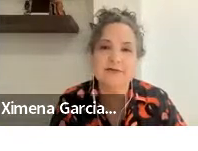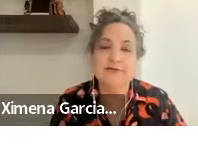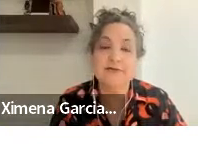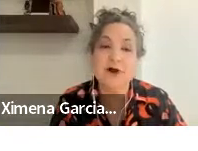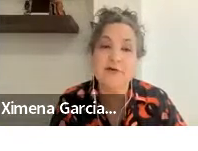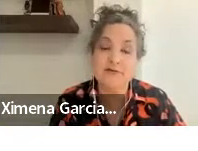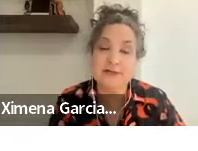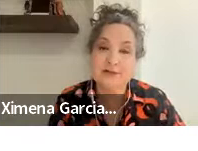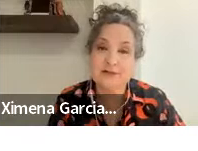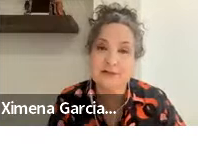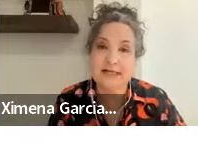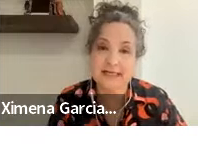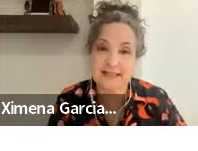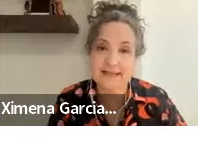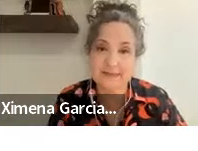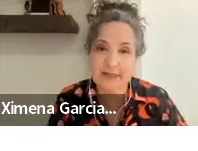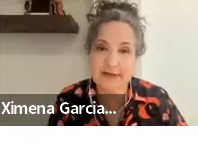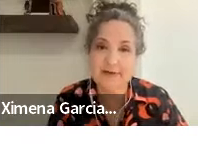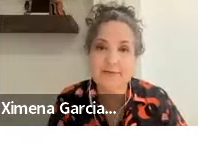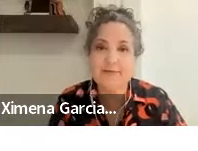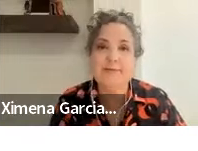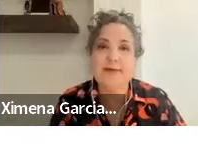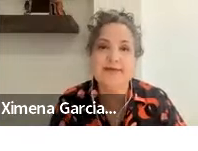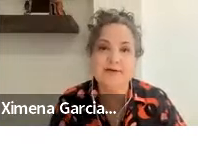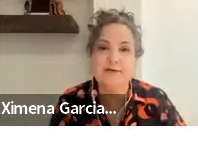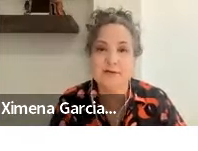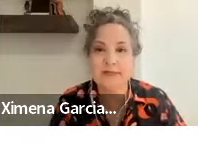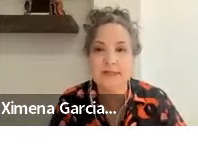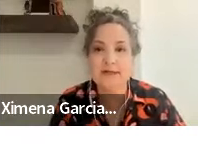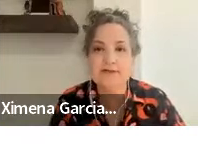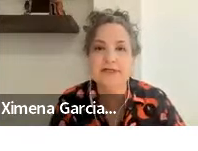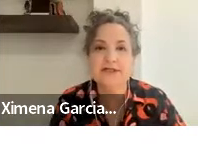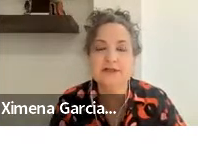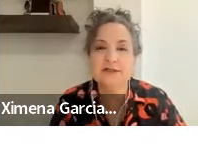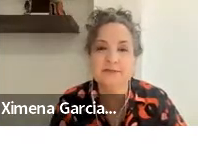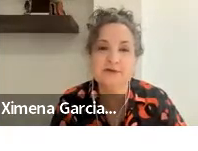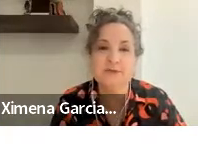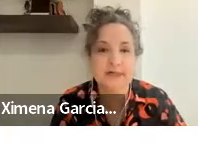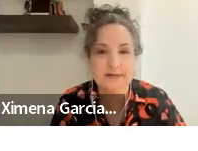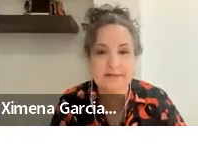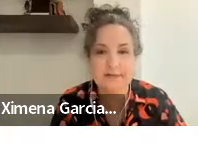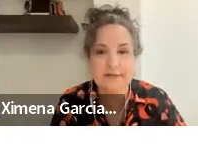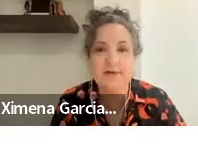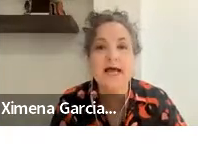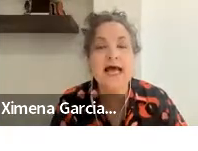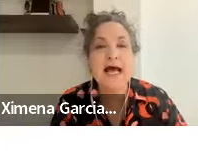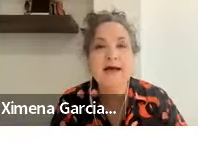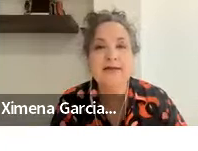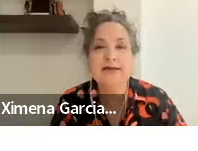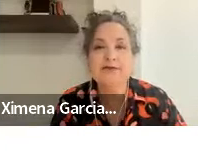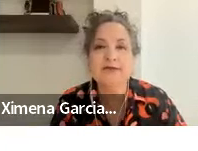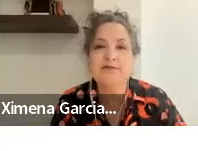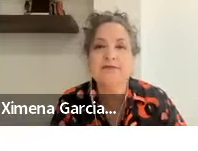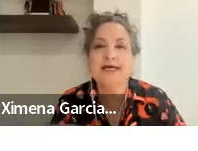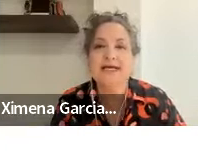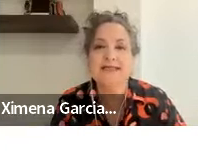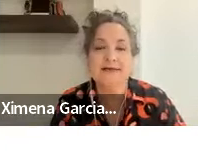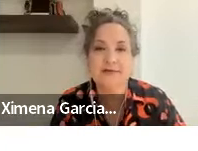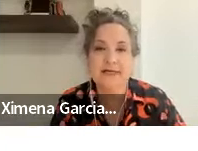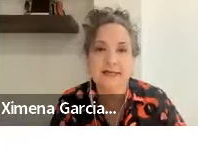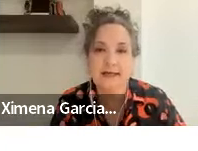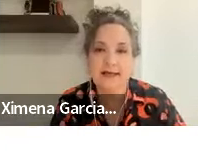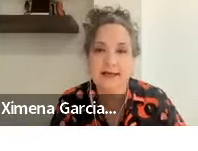have reserved for our featured guest speaker, Matthew Newman, who's going to share some perspectives about how the history of